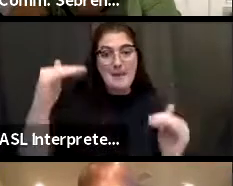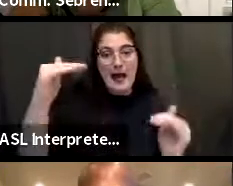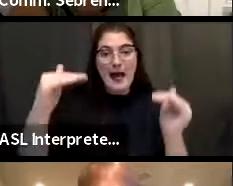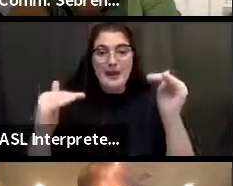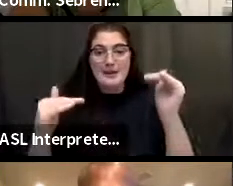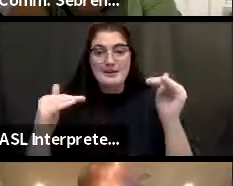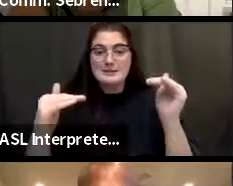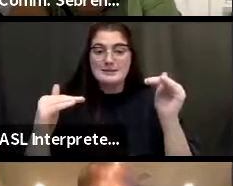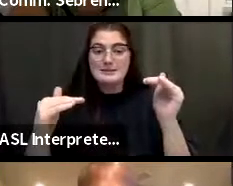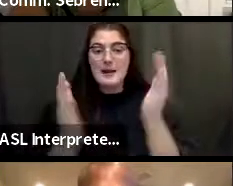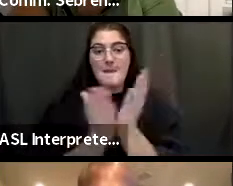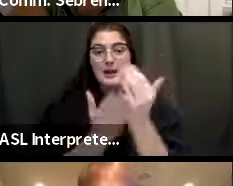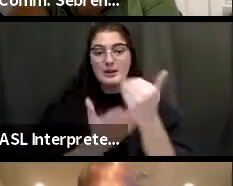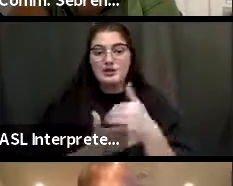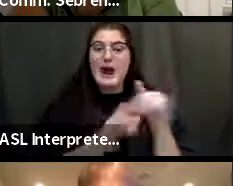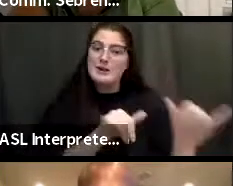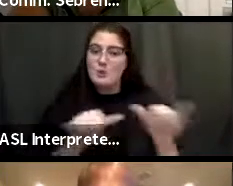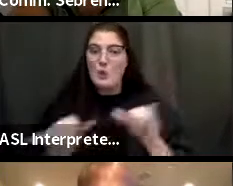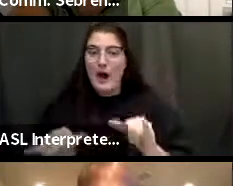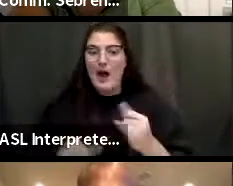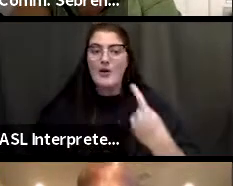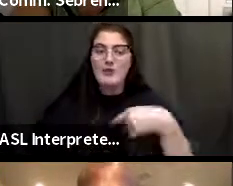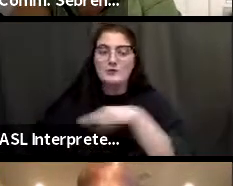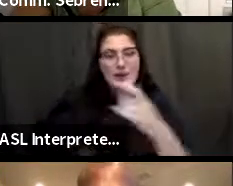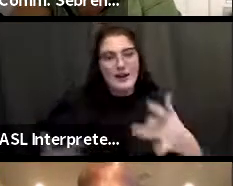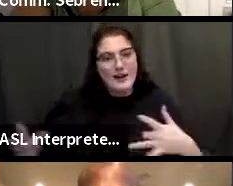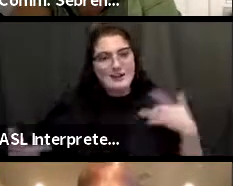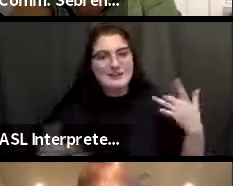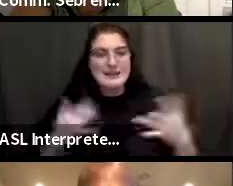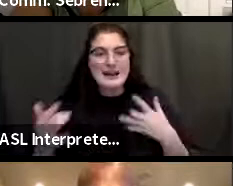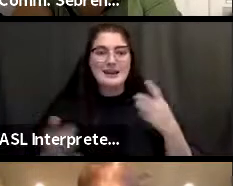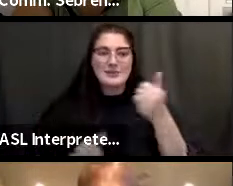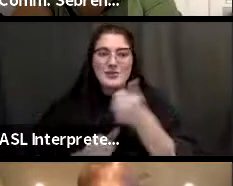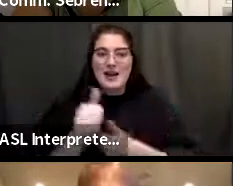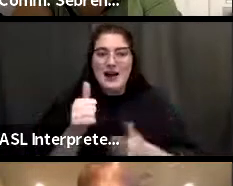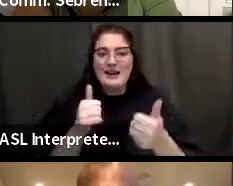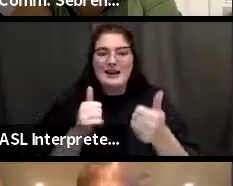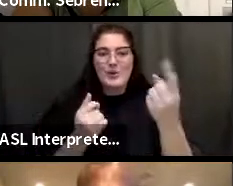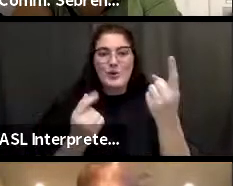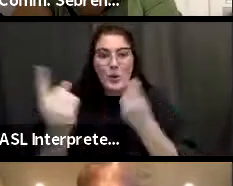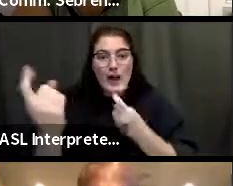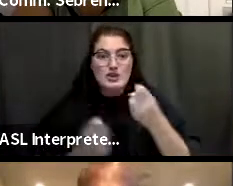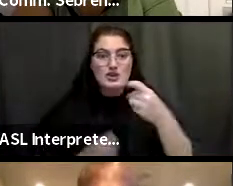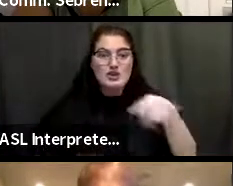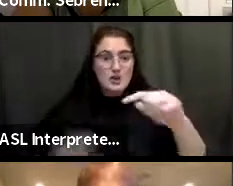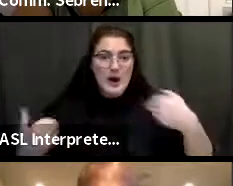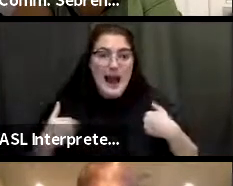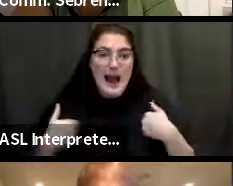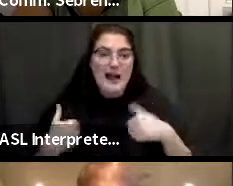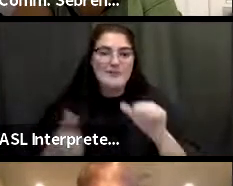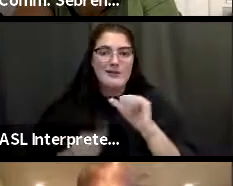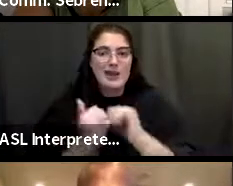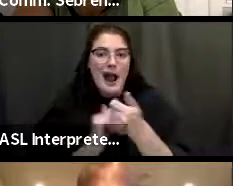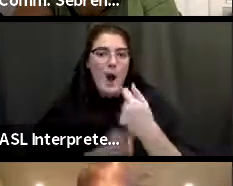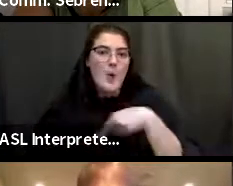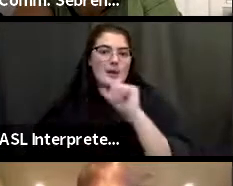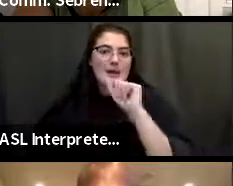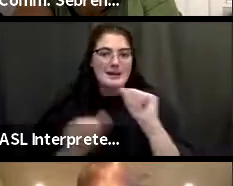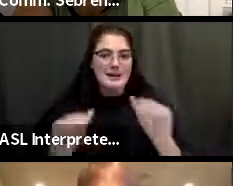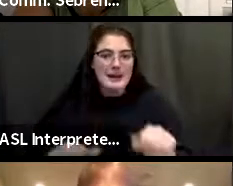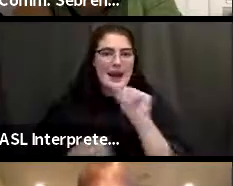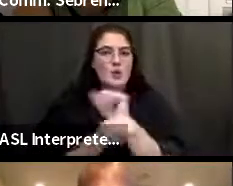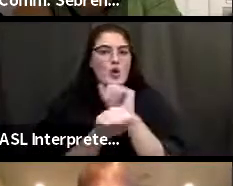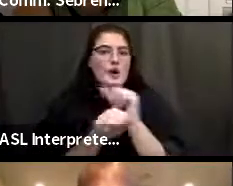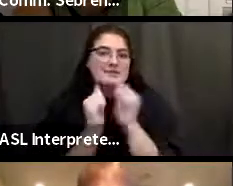budget as well. So we look forward to any questions that you have and how we can work together to protect